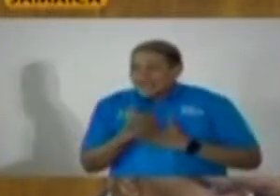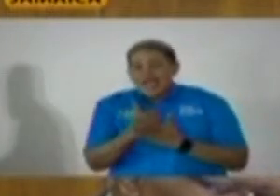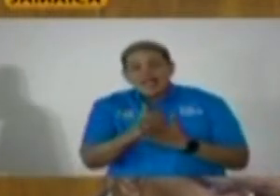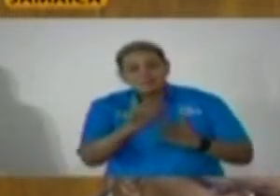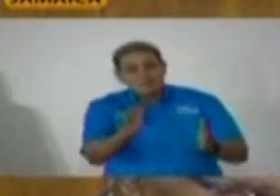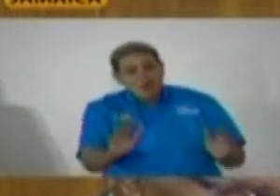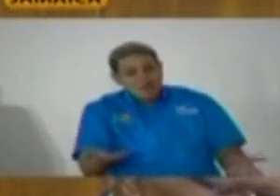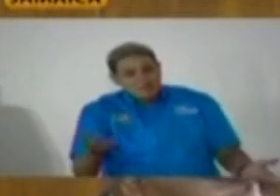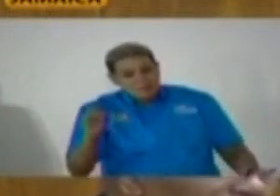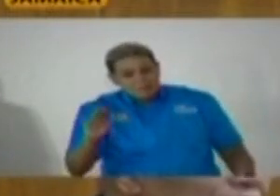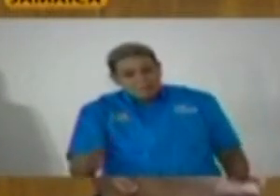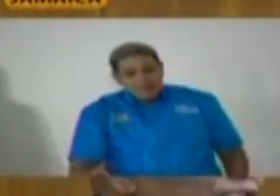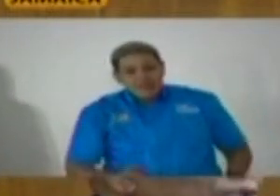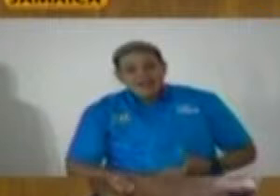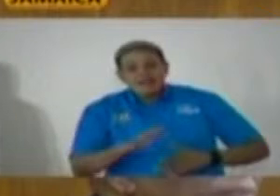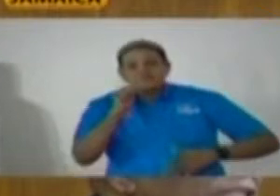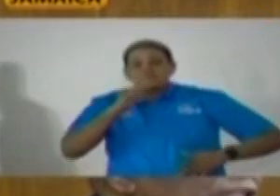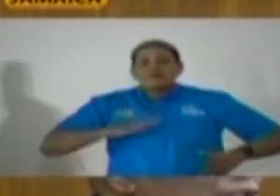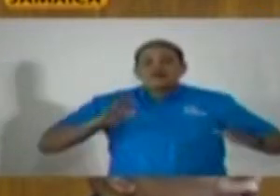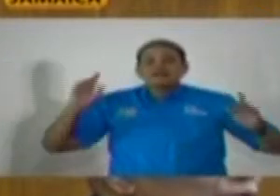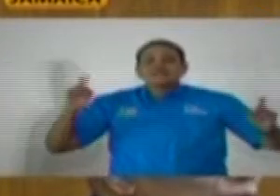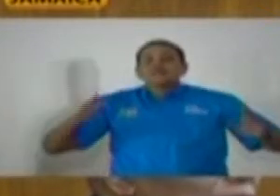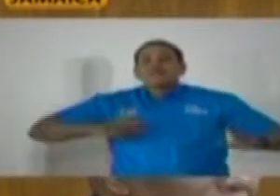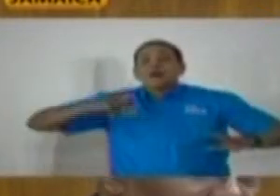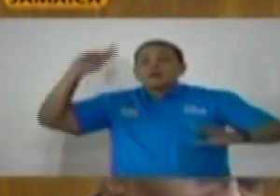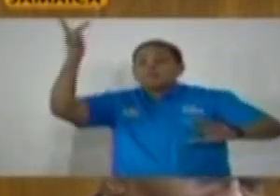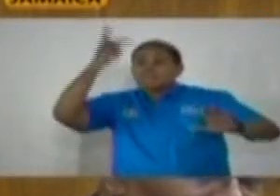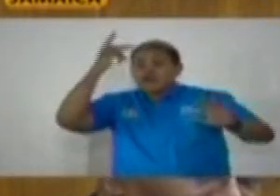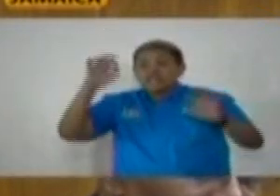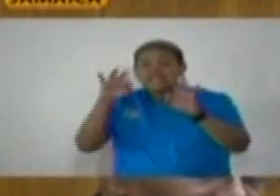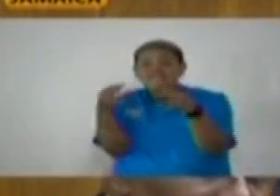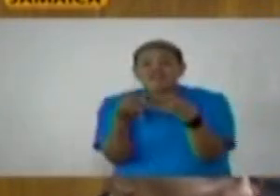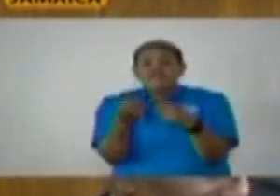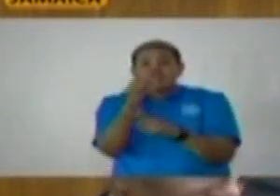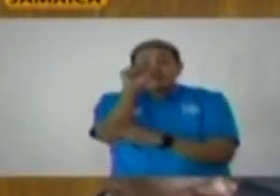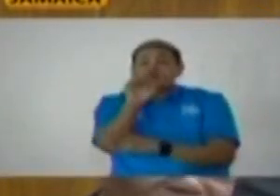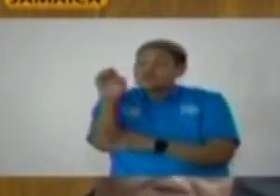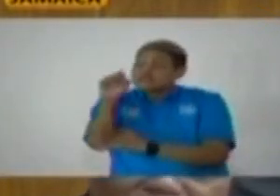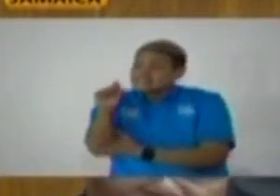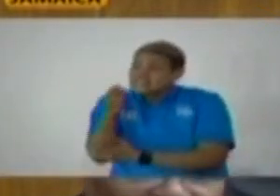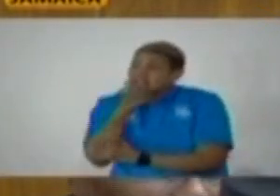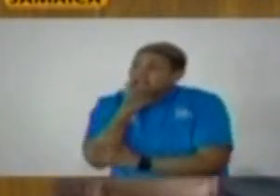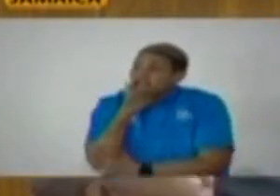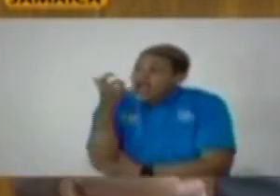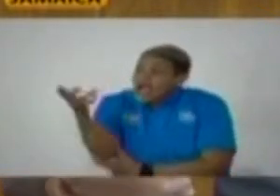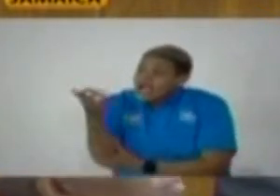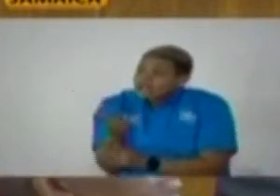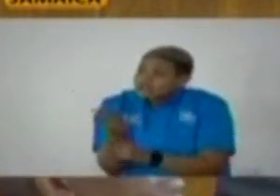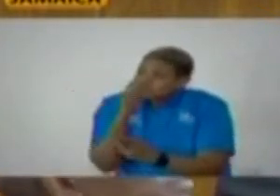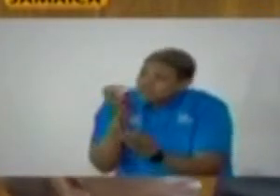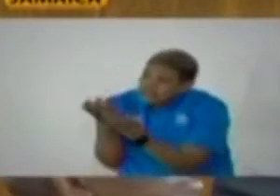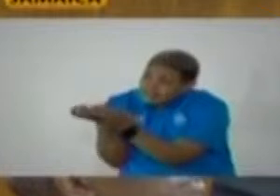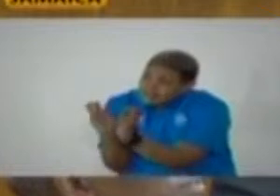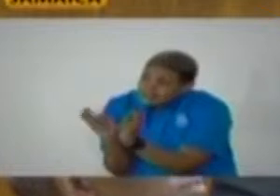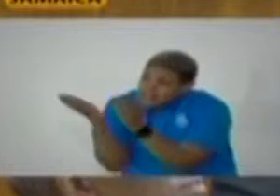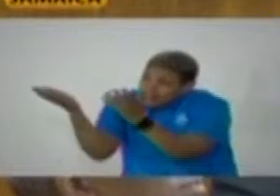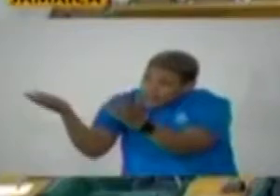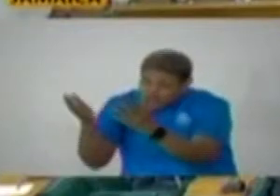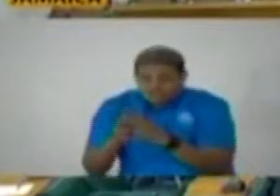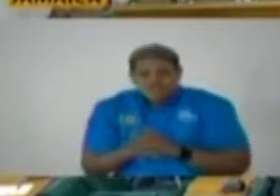Okay. Madam Speaker, my political family from Southeast St. Andrew is here.